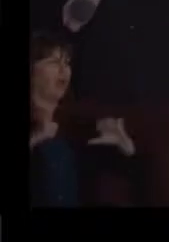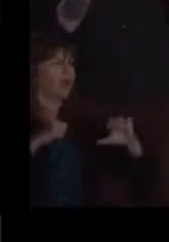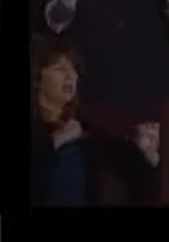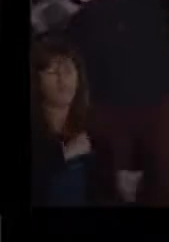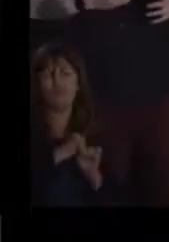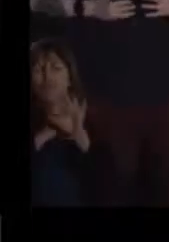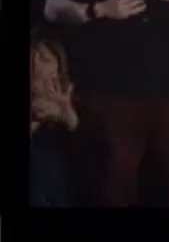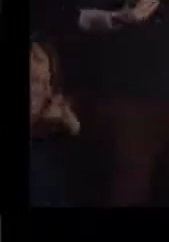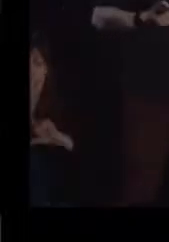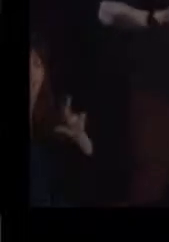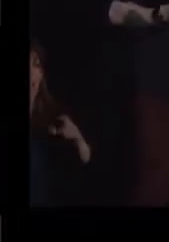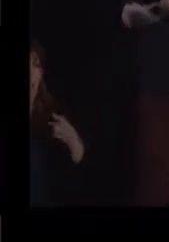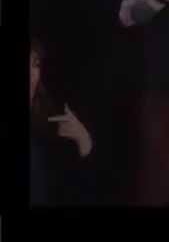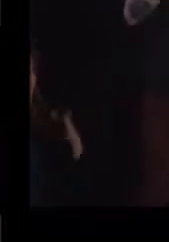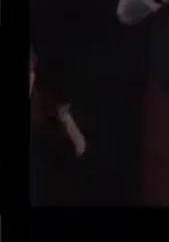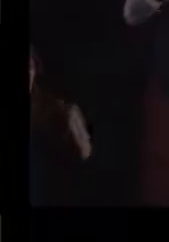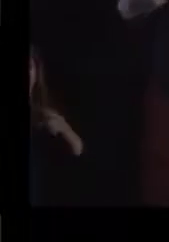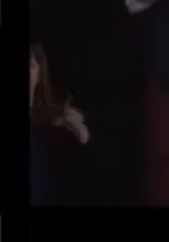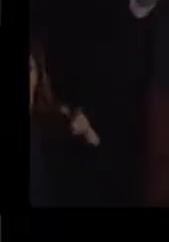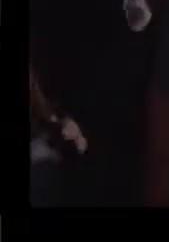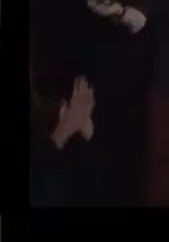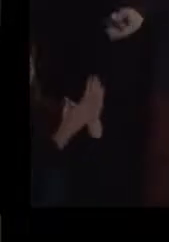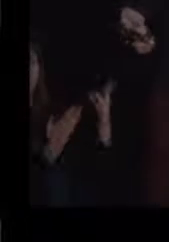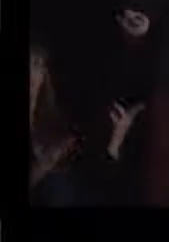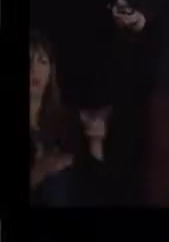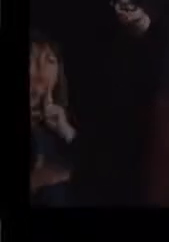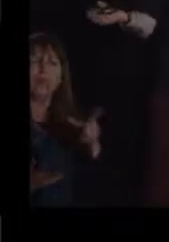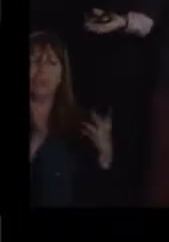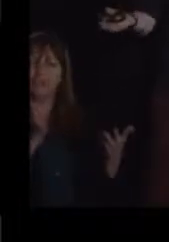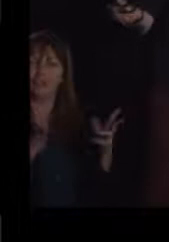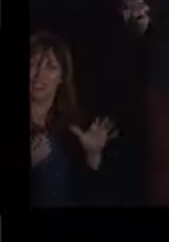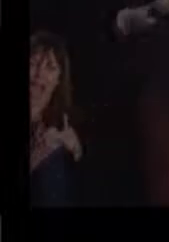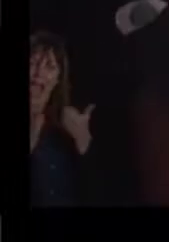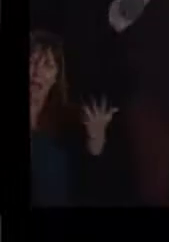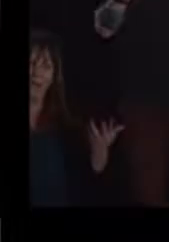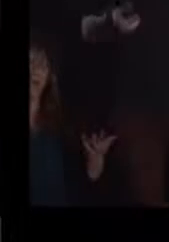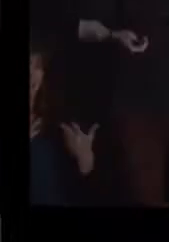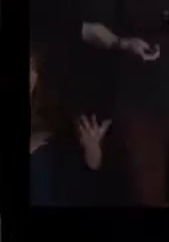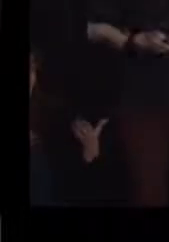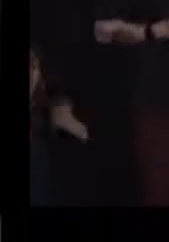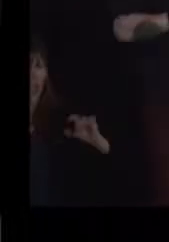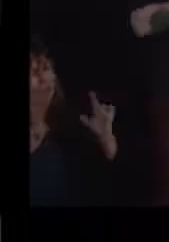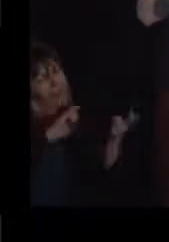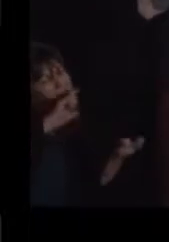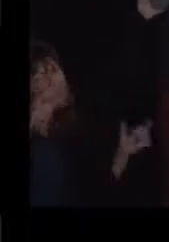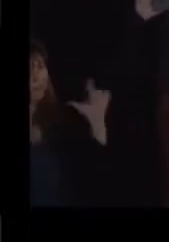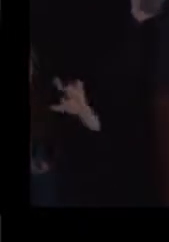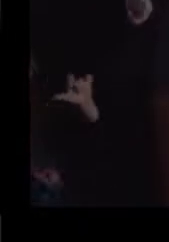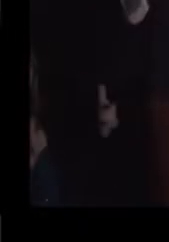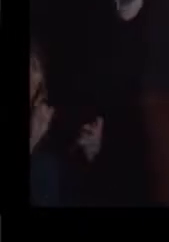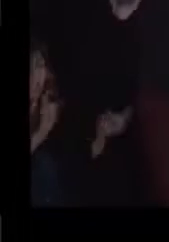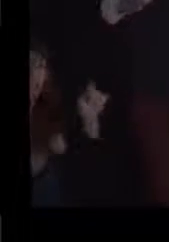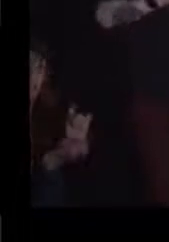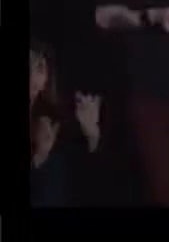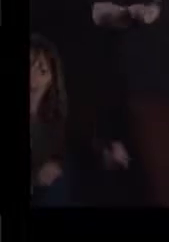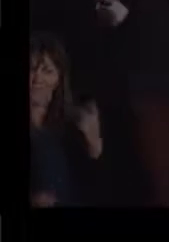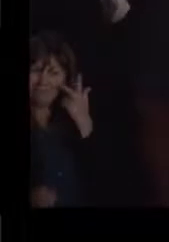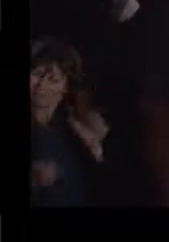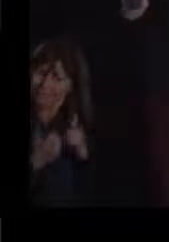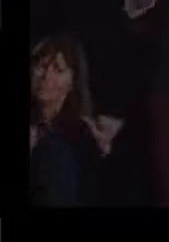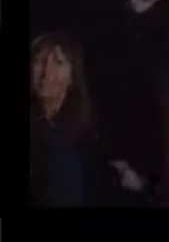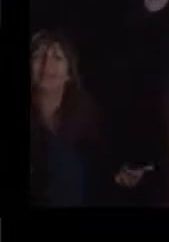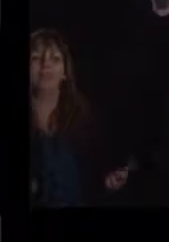than a screen. Do you know what I mean? It's not that different. It's all just terminology, really. Semantics, that's all it is. So I go, anything